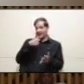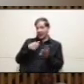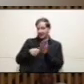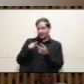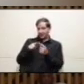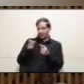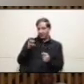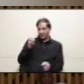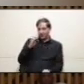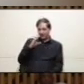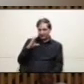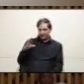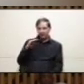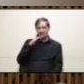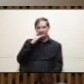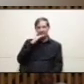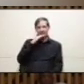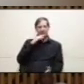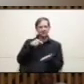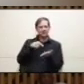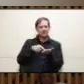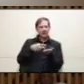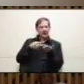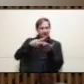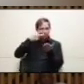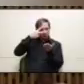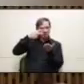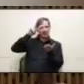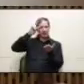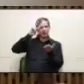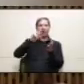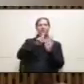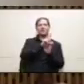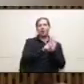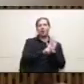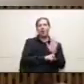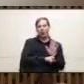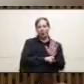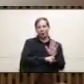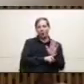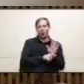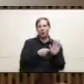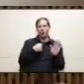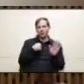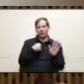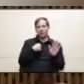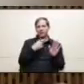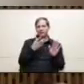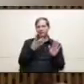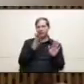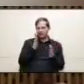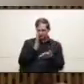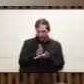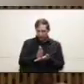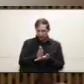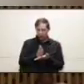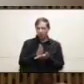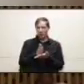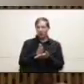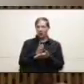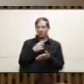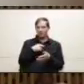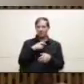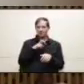is an issue of interpretations of the law. And we thought that at least we must seek for a